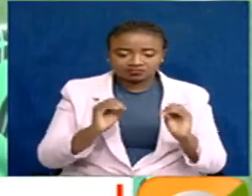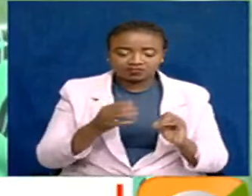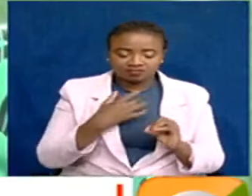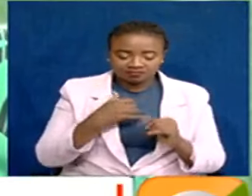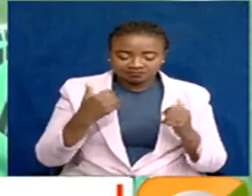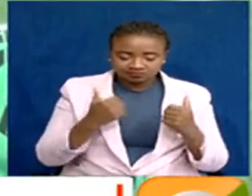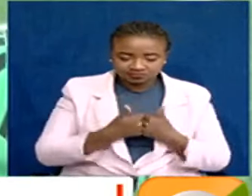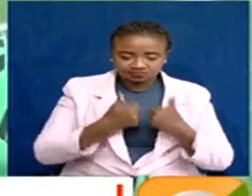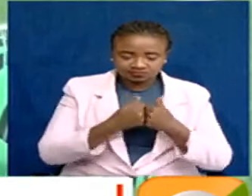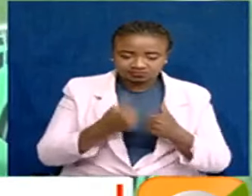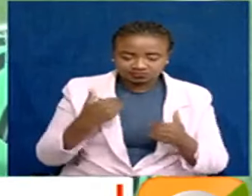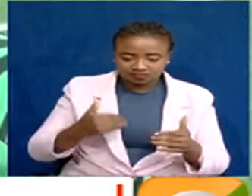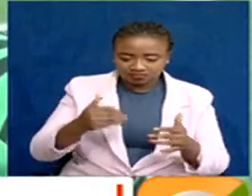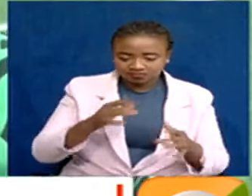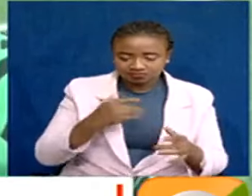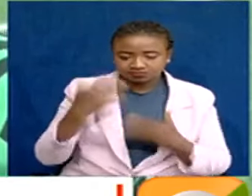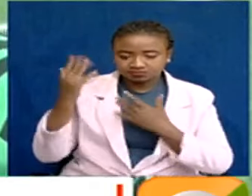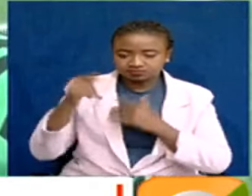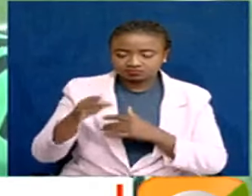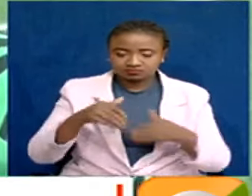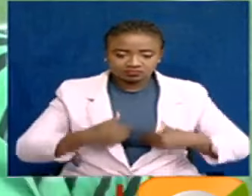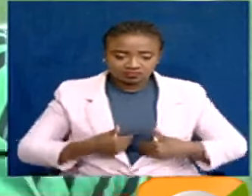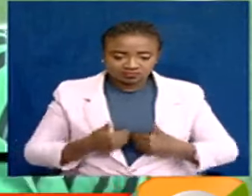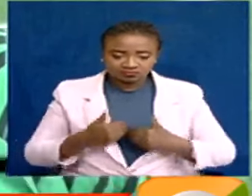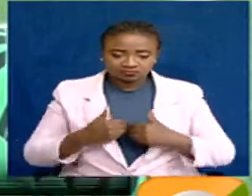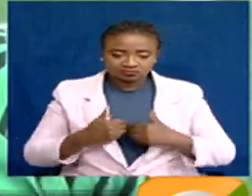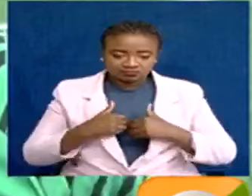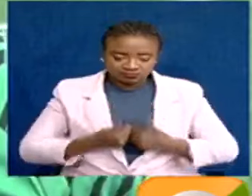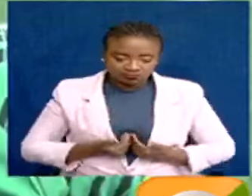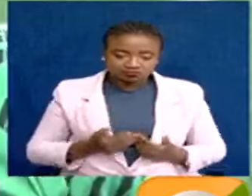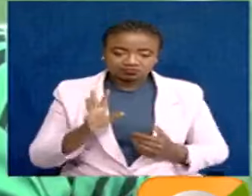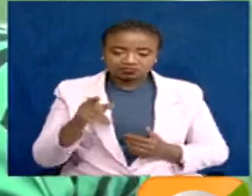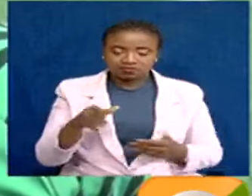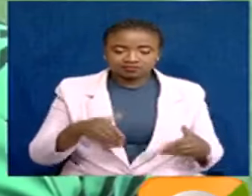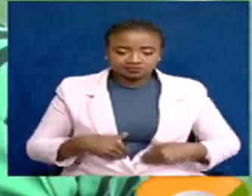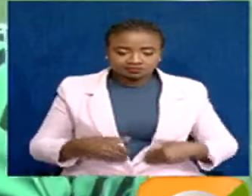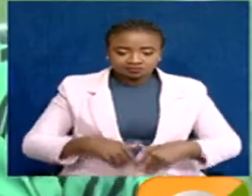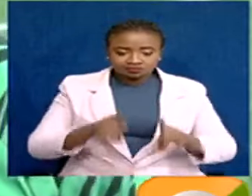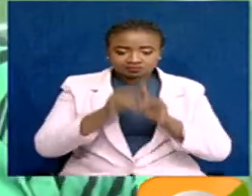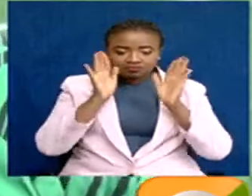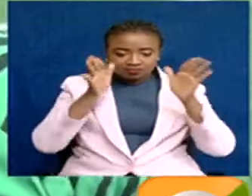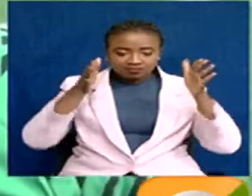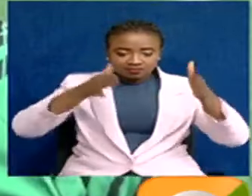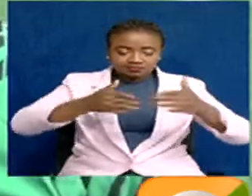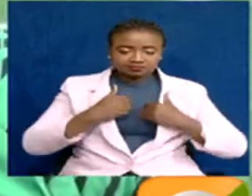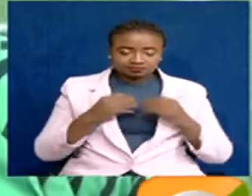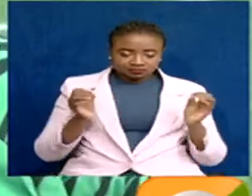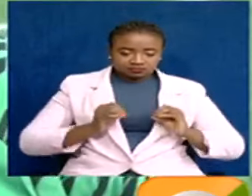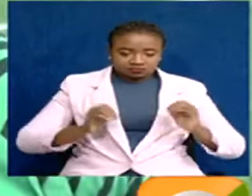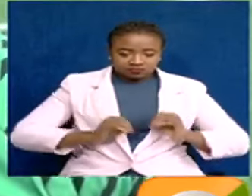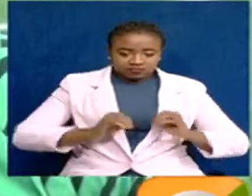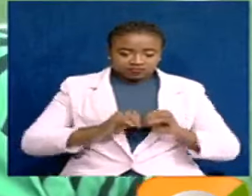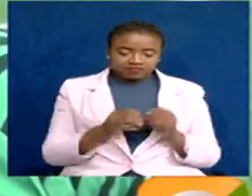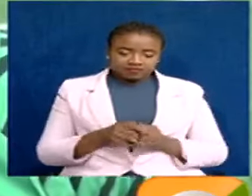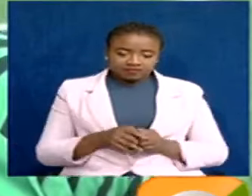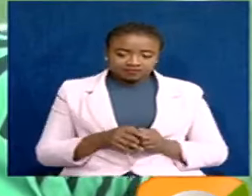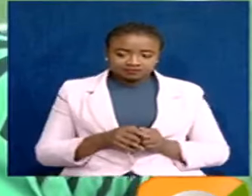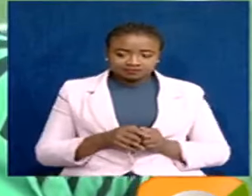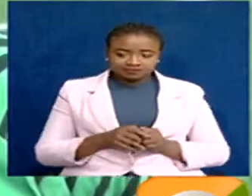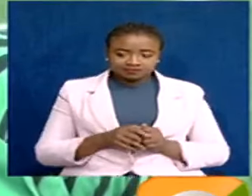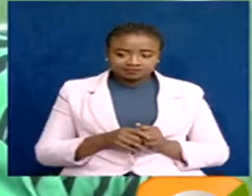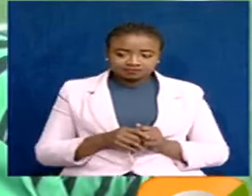so hawa vijana wadogo na expect kidogo walirudi chini. Lack of concentration kidogo katikosi dakika ya kwanza, ikatutoa